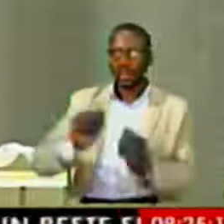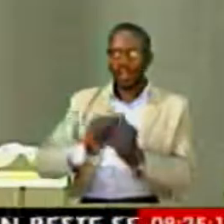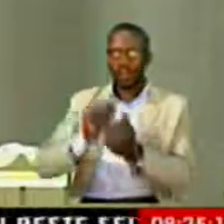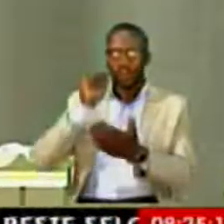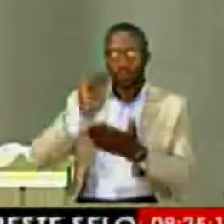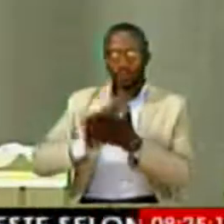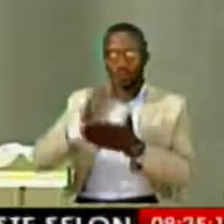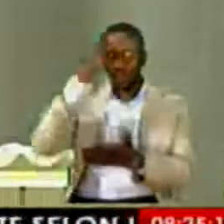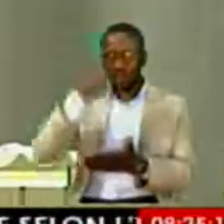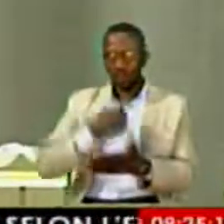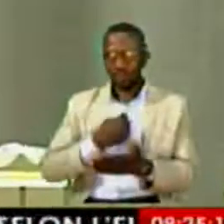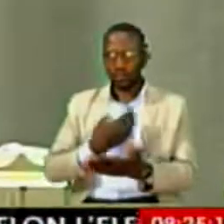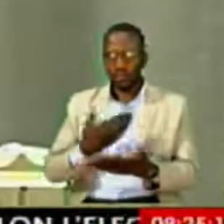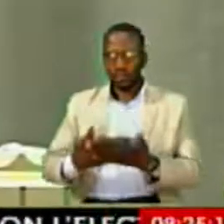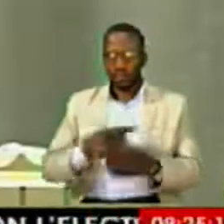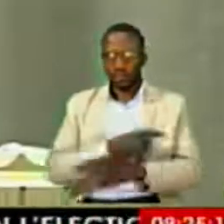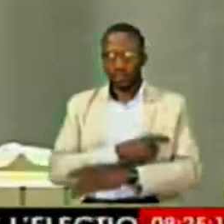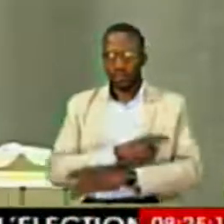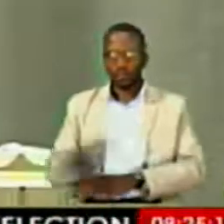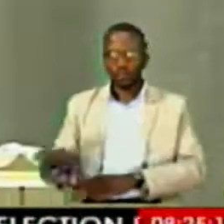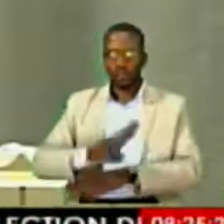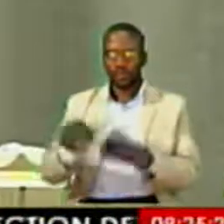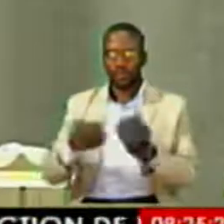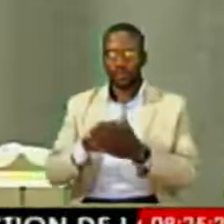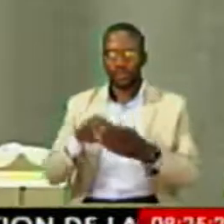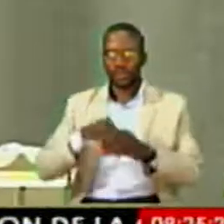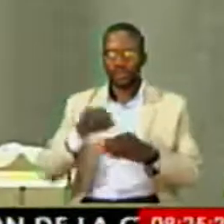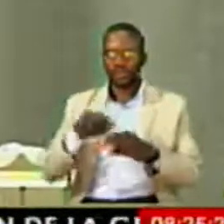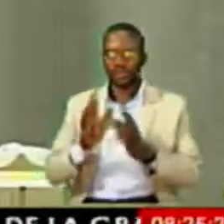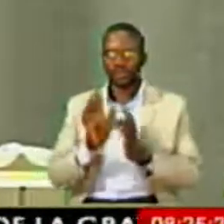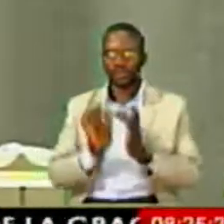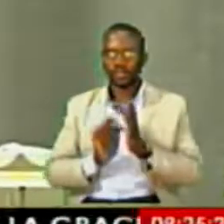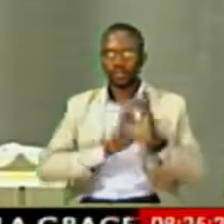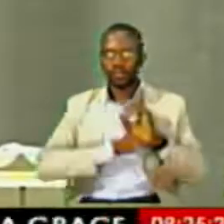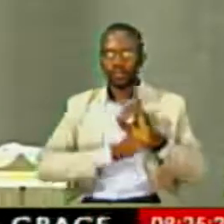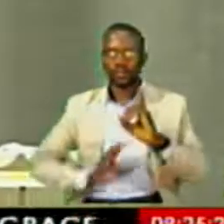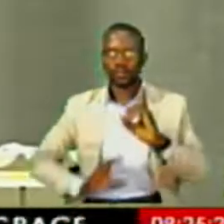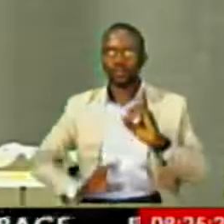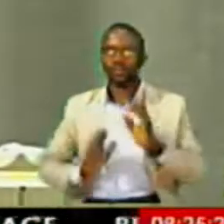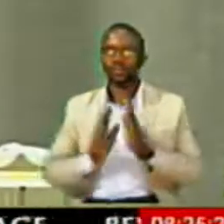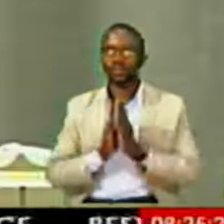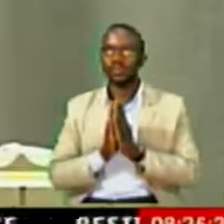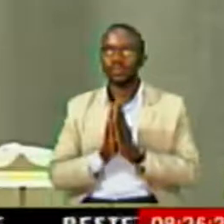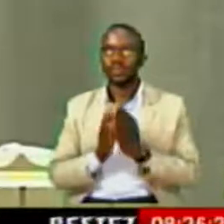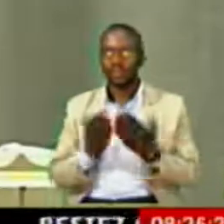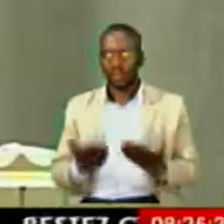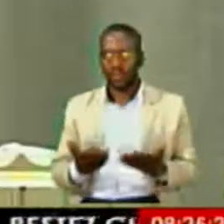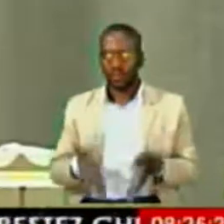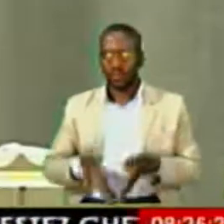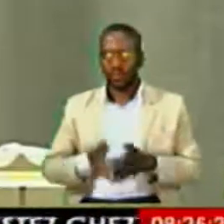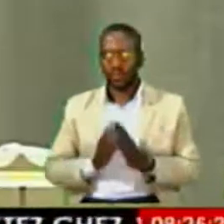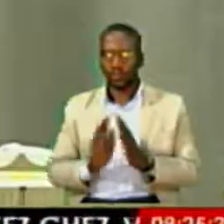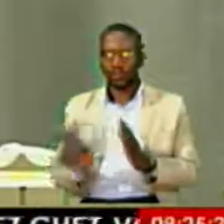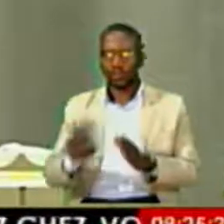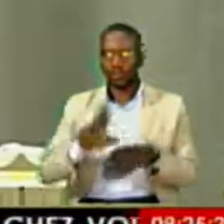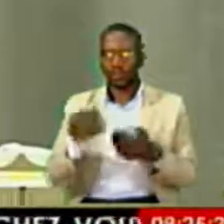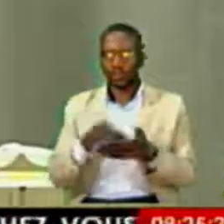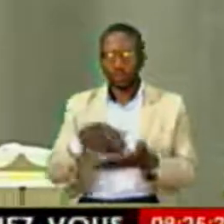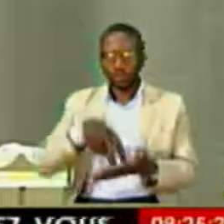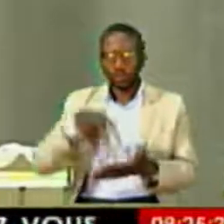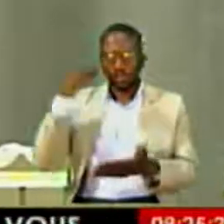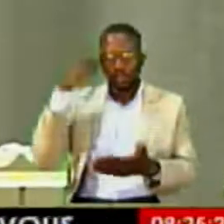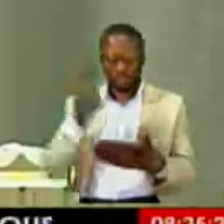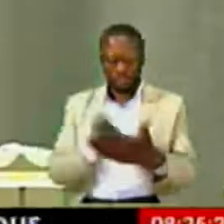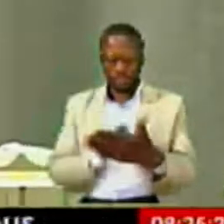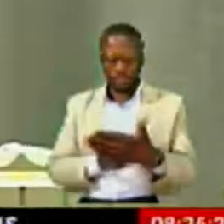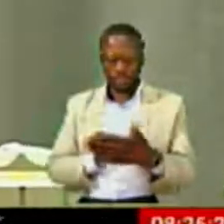nom du Seigneur Jésus Christ. As well as my wife is also greeting you in the name of Lord Jesus Christ. Je vous invite à vous tenir debout pour la lecture de la parole. I invite you to